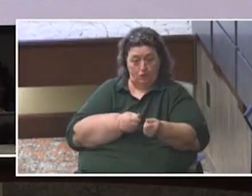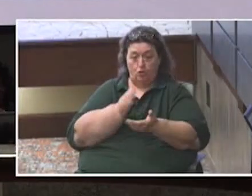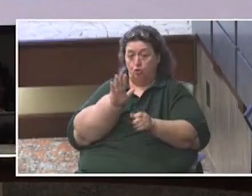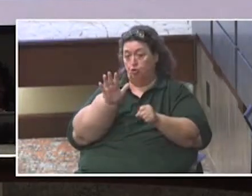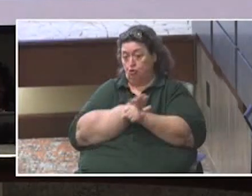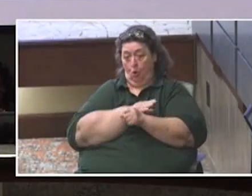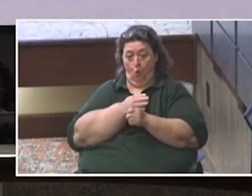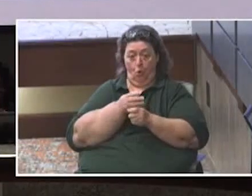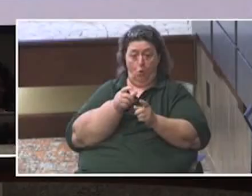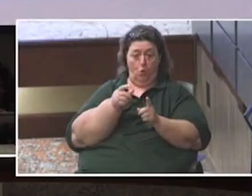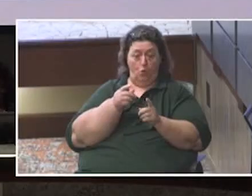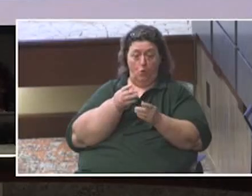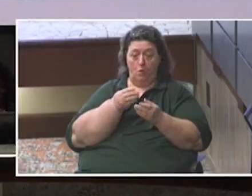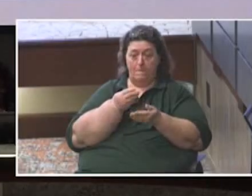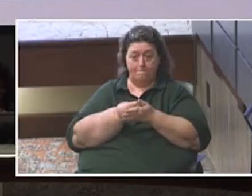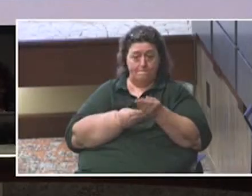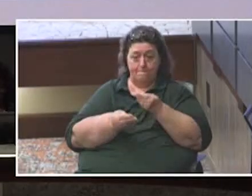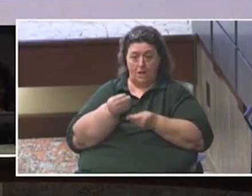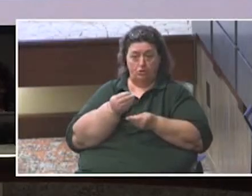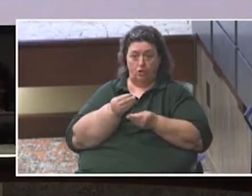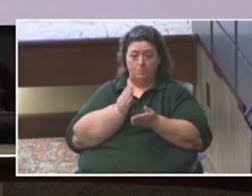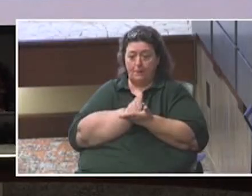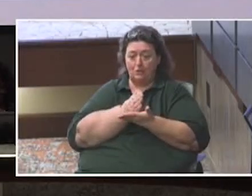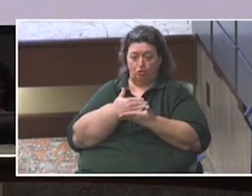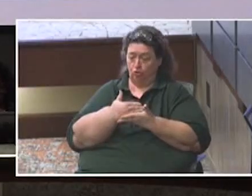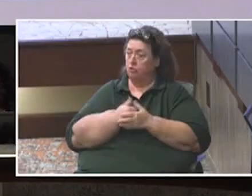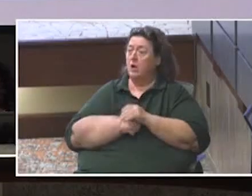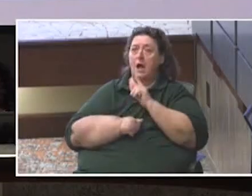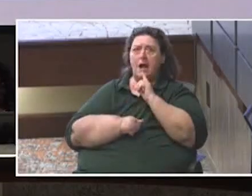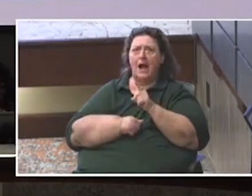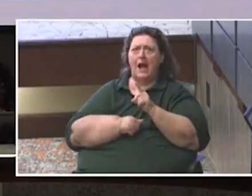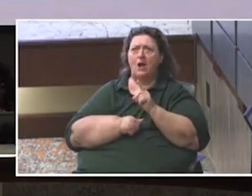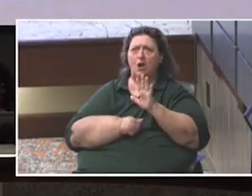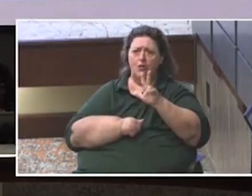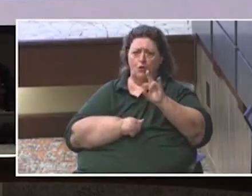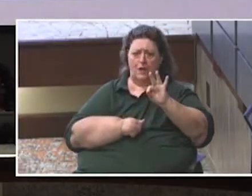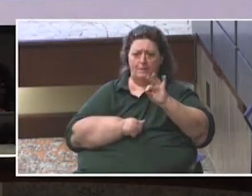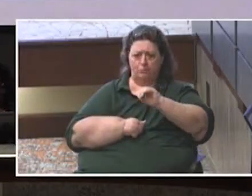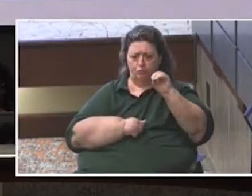total budgeted expenditures, our actual are at